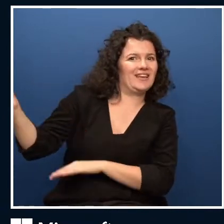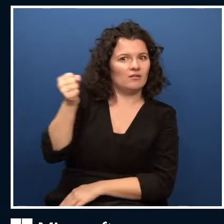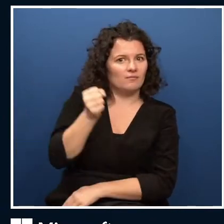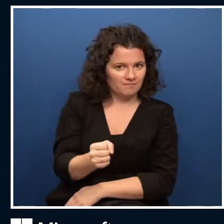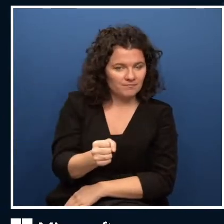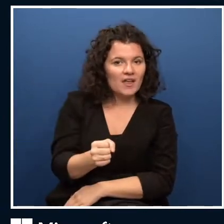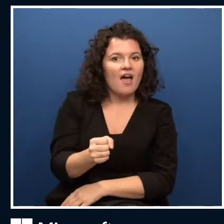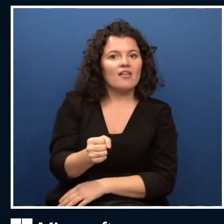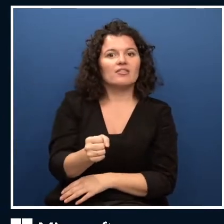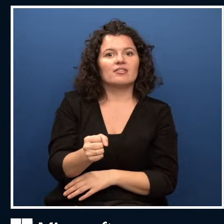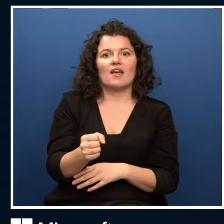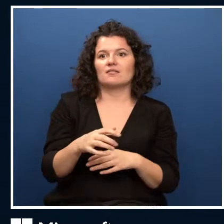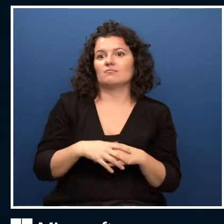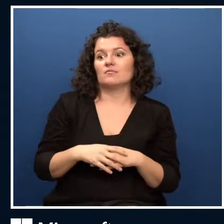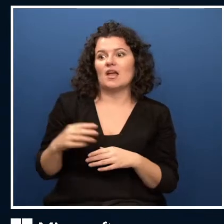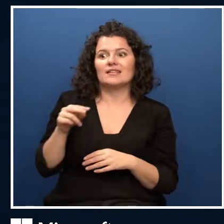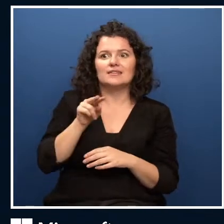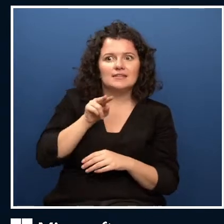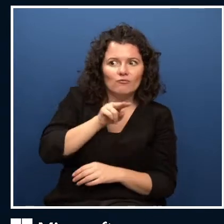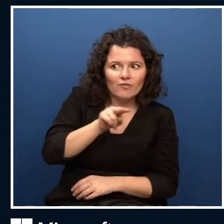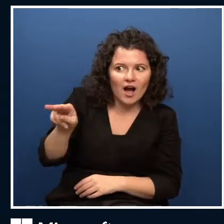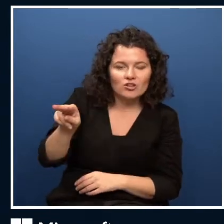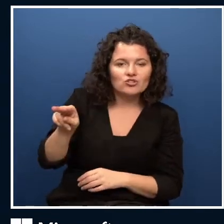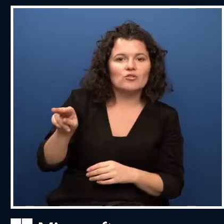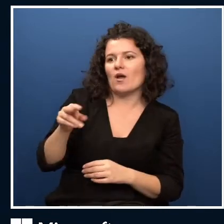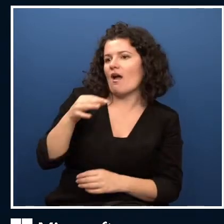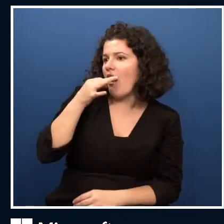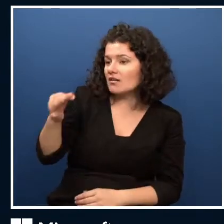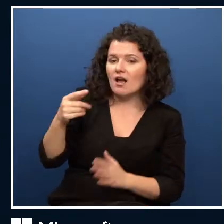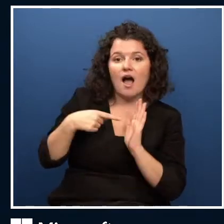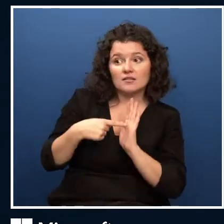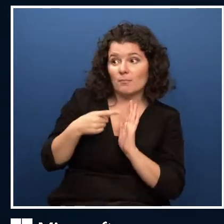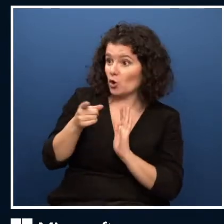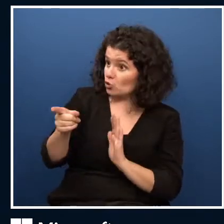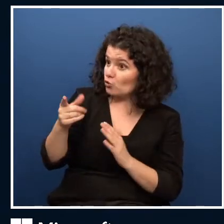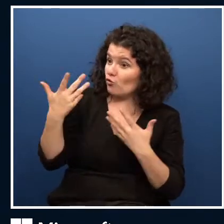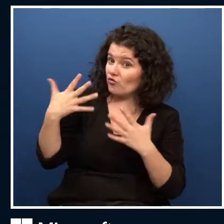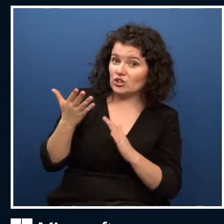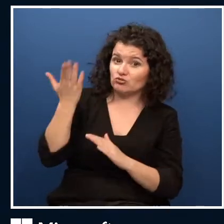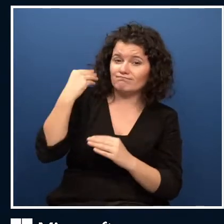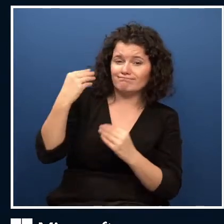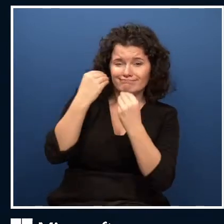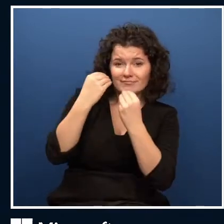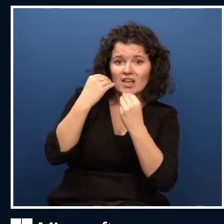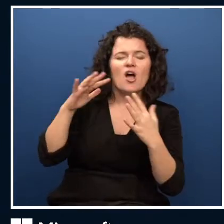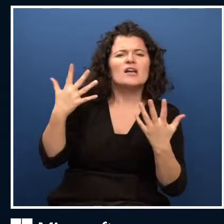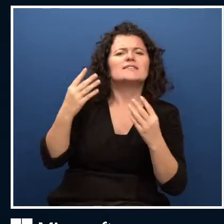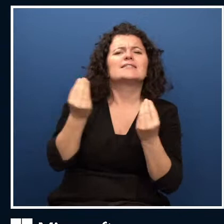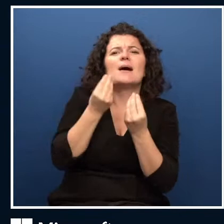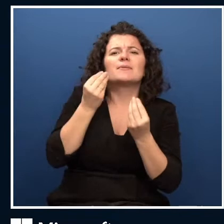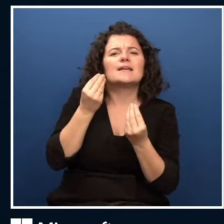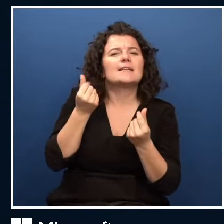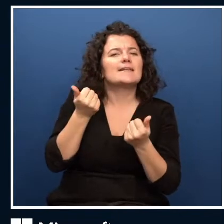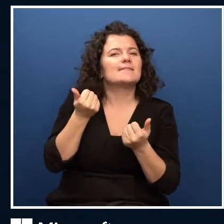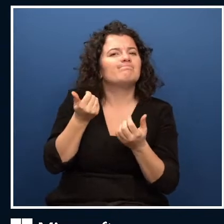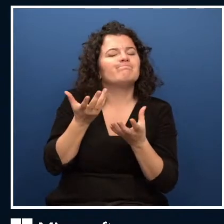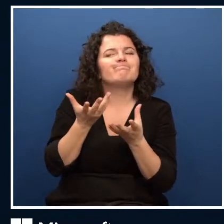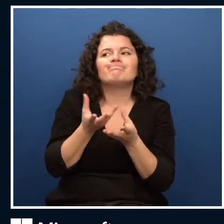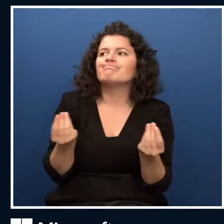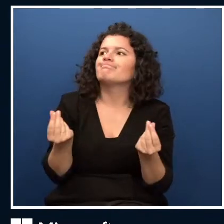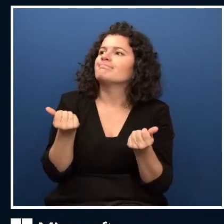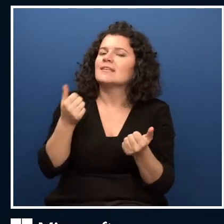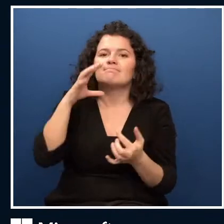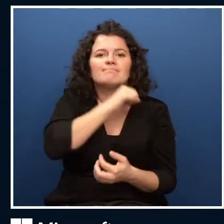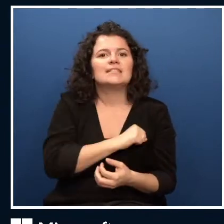there something that they felt that they missed? And it's a good learning experience because they kind of bring in their experience and then they tell their students, you know what,